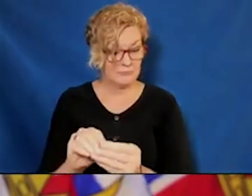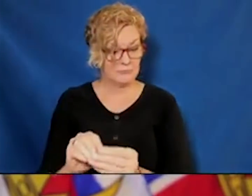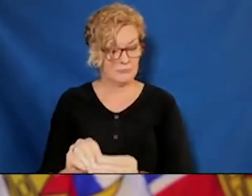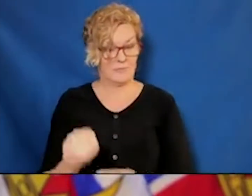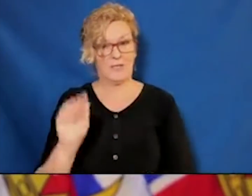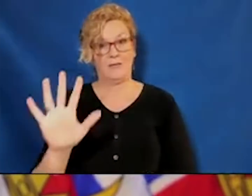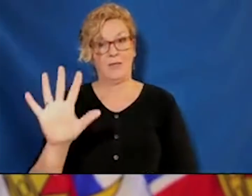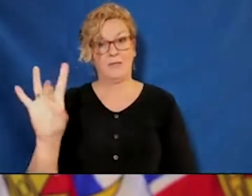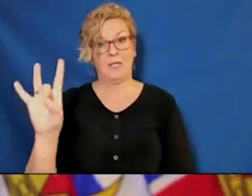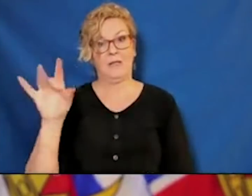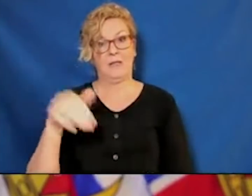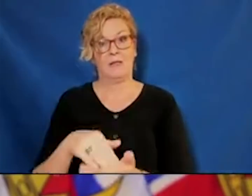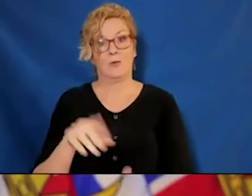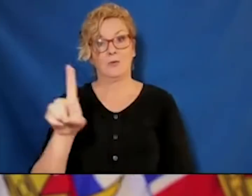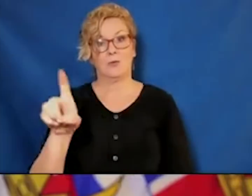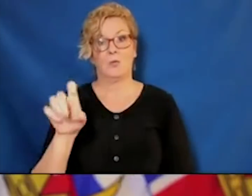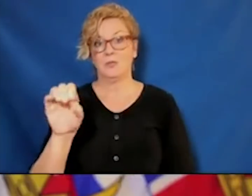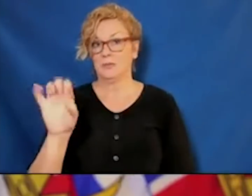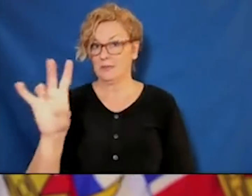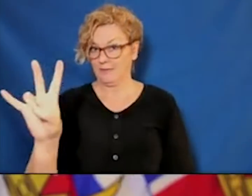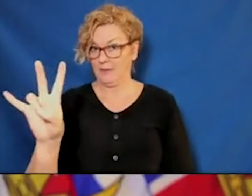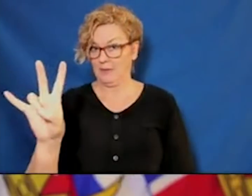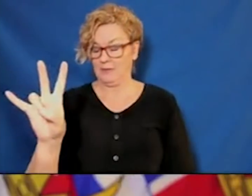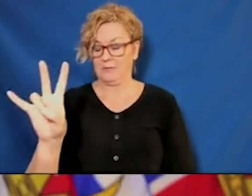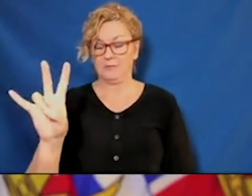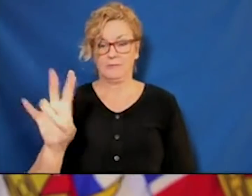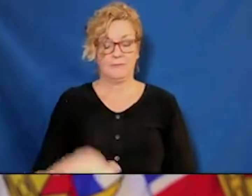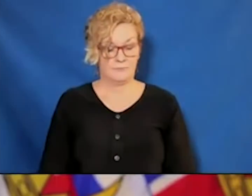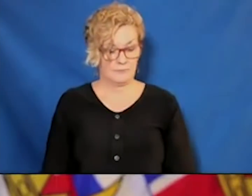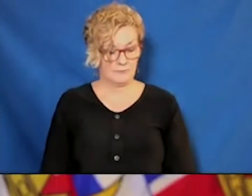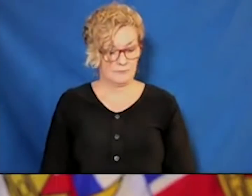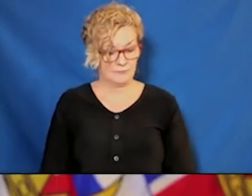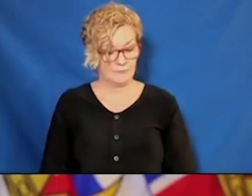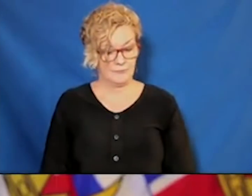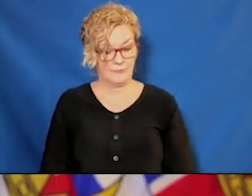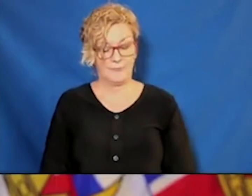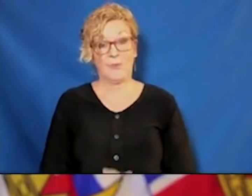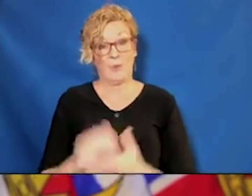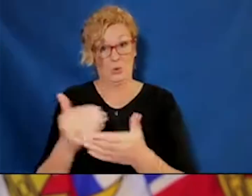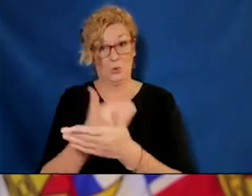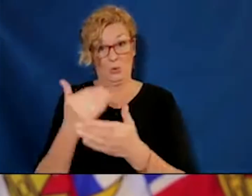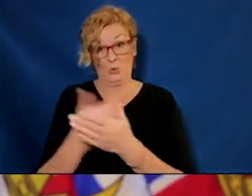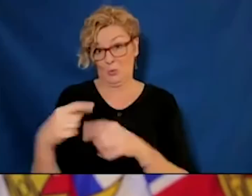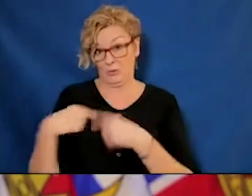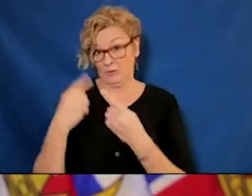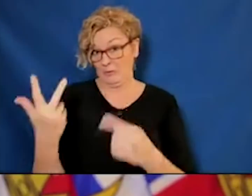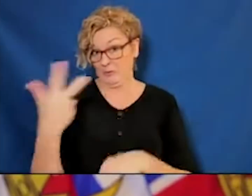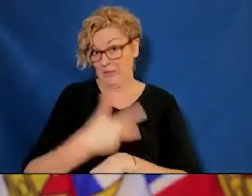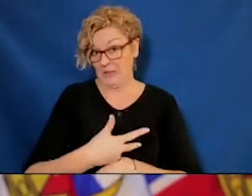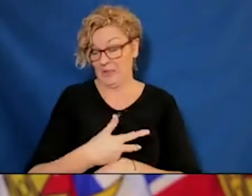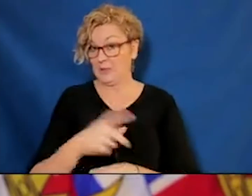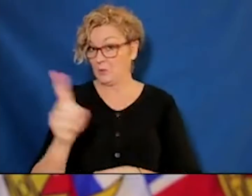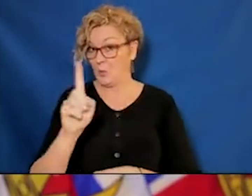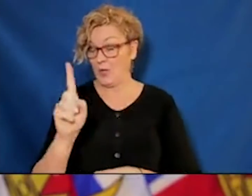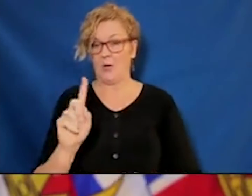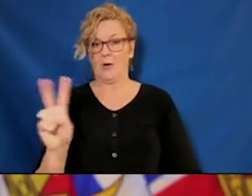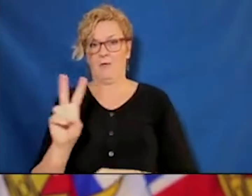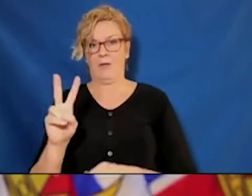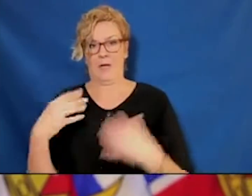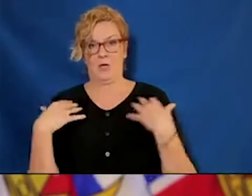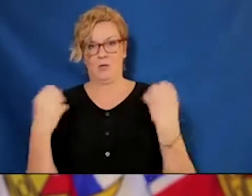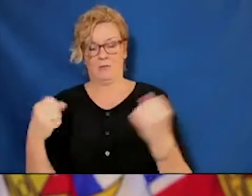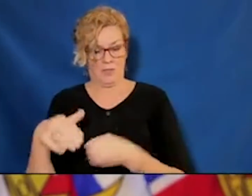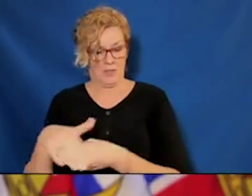58,107 people who have been diagnosed with COVID-19. The new cases include 287 people in